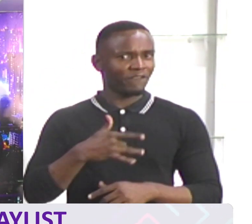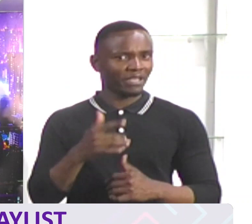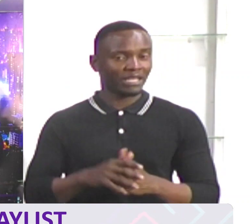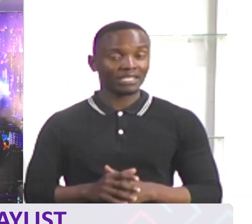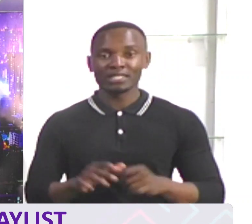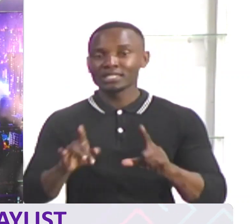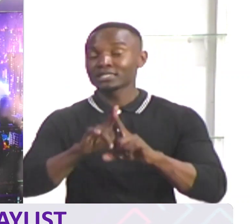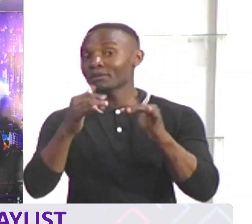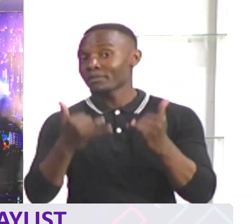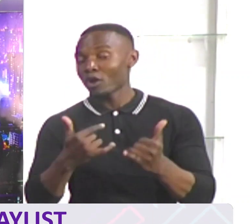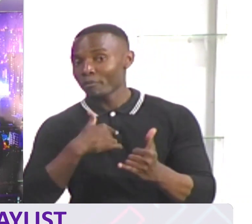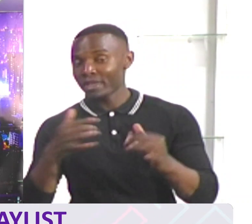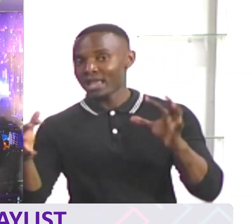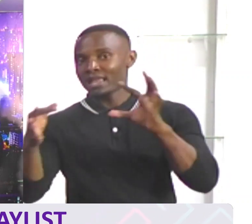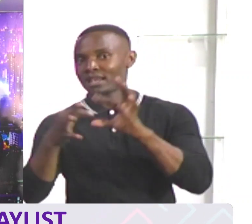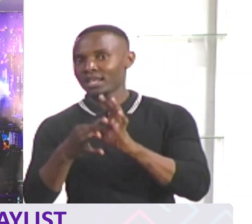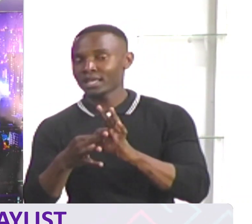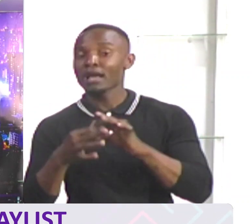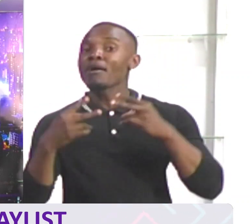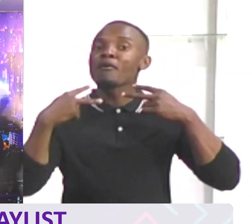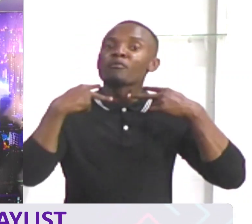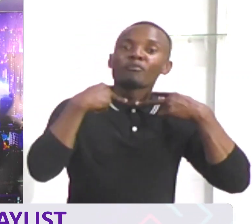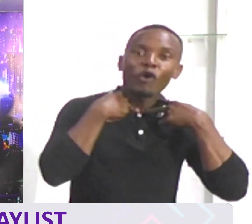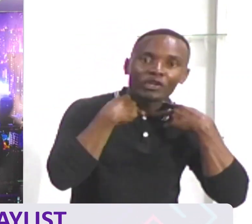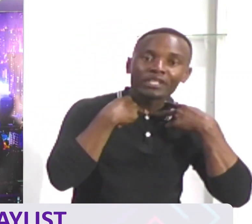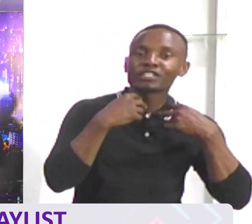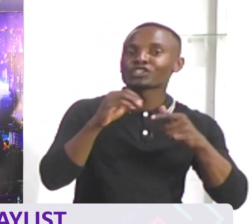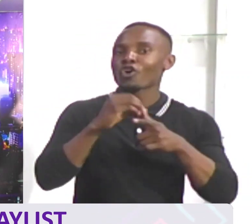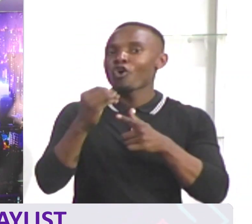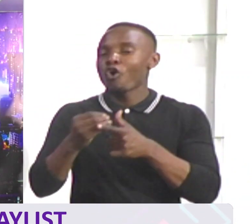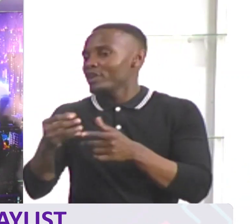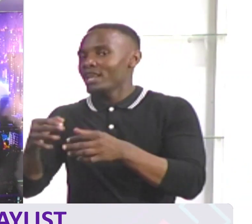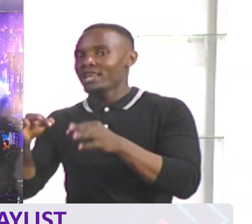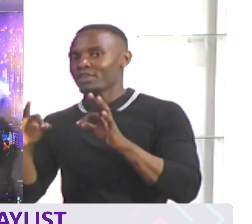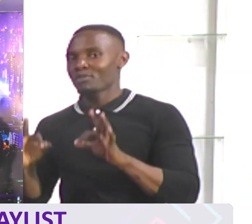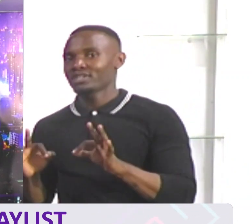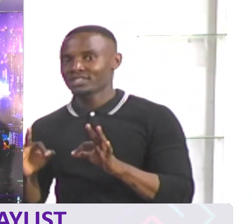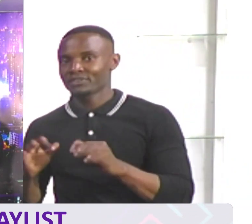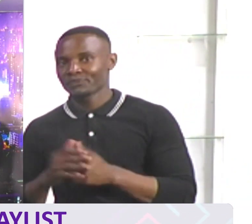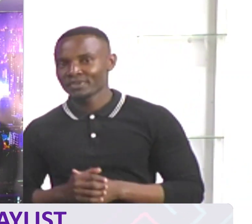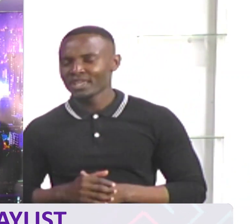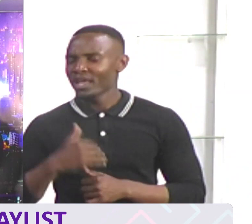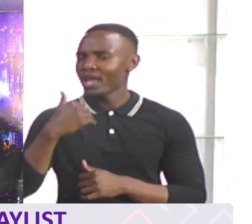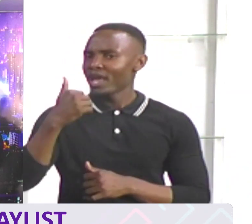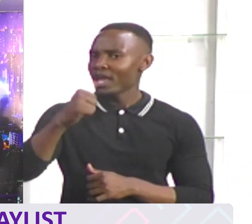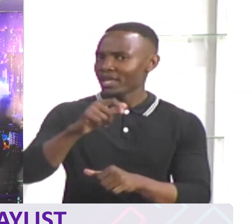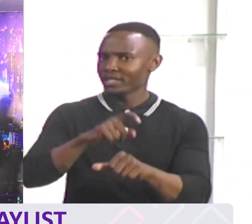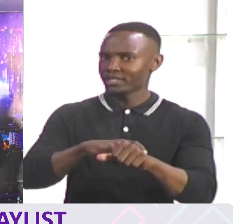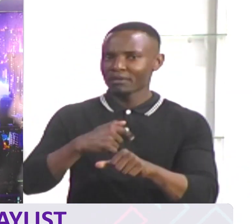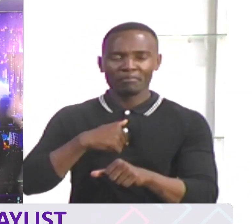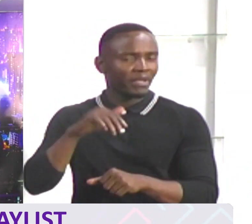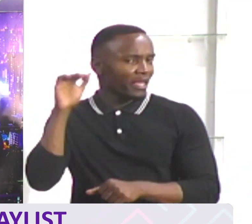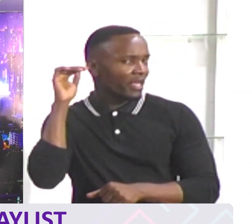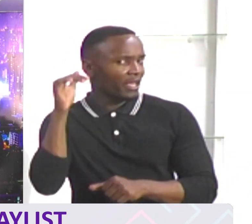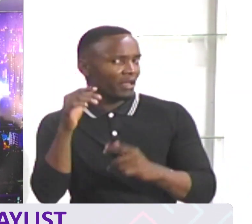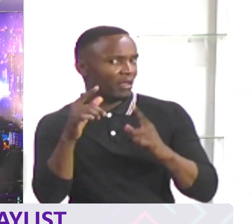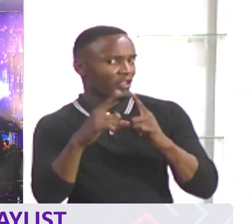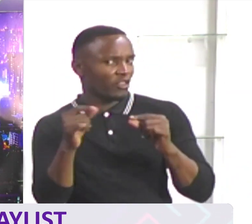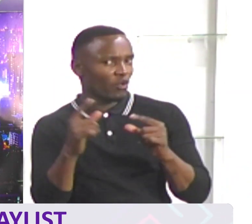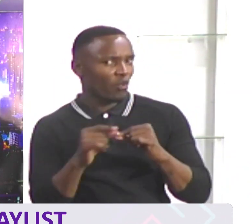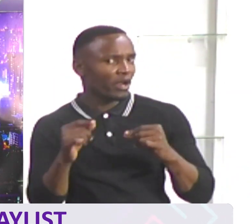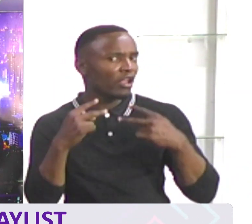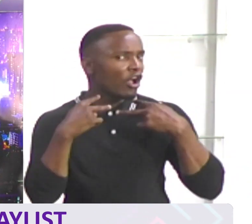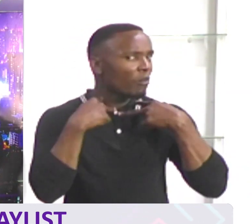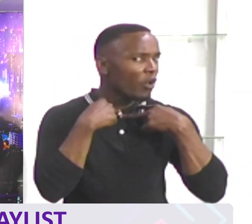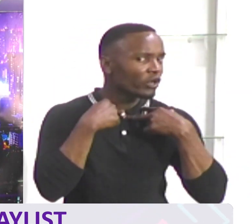to link it up with what we're talking about tonight. Bondage or liberty. Anytime I hear the word bondage or liberty. Uh-huh. Na utoka